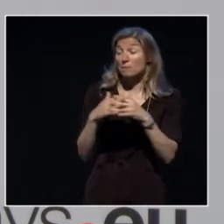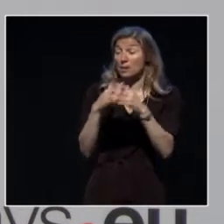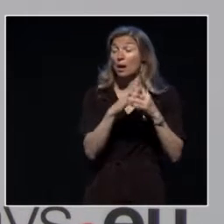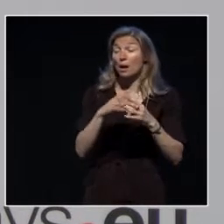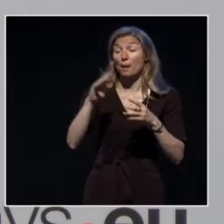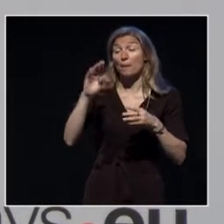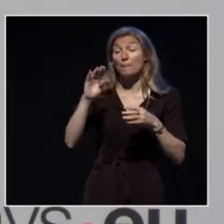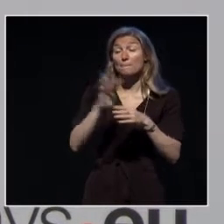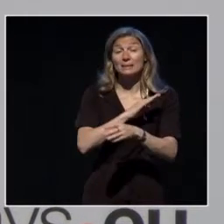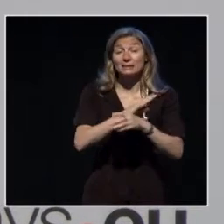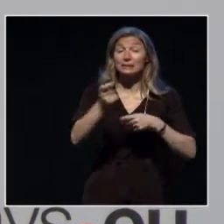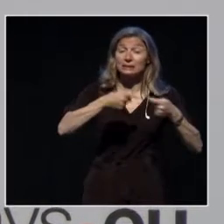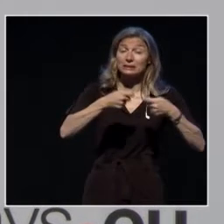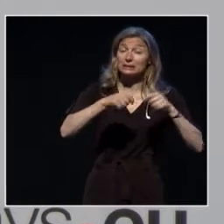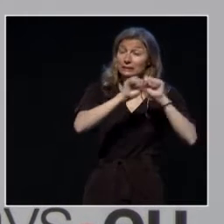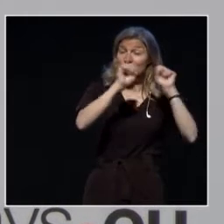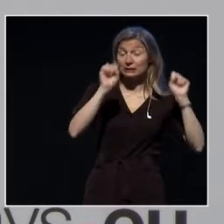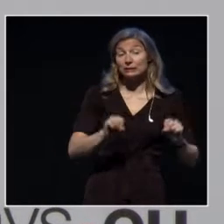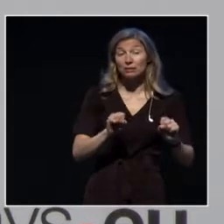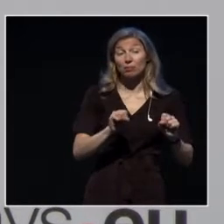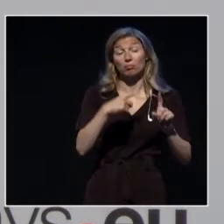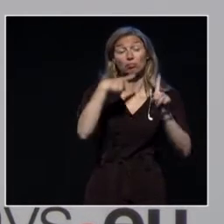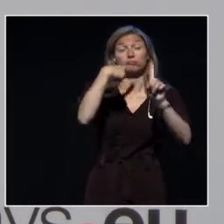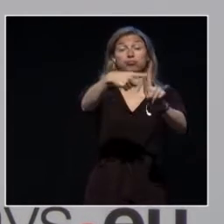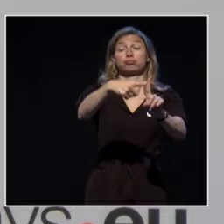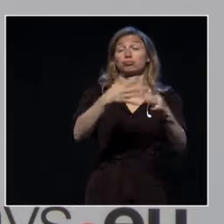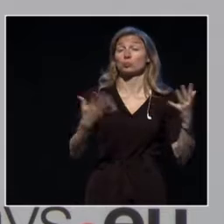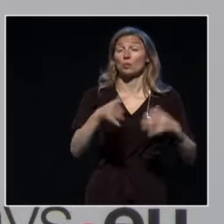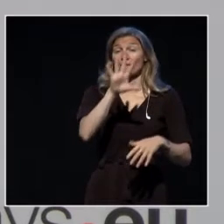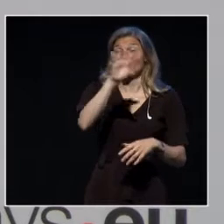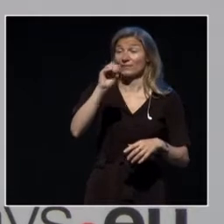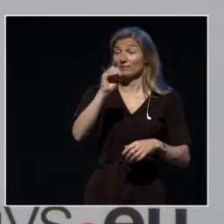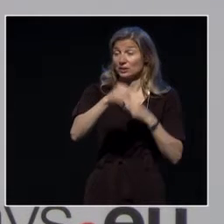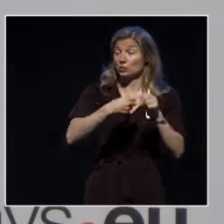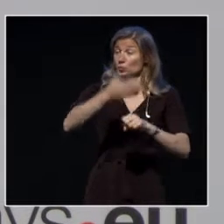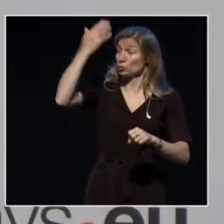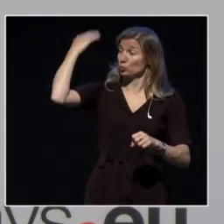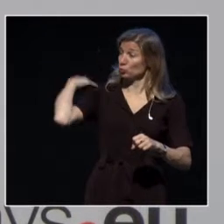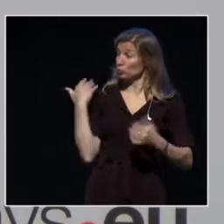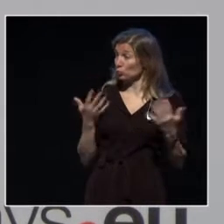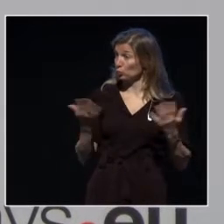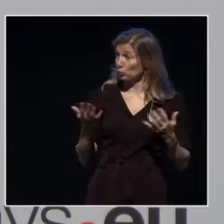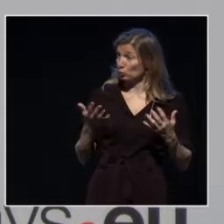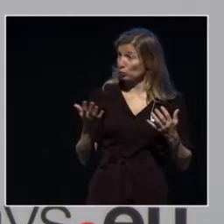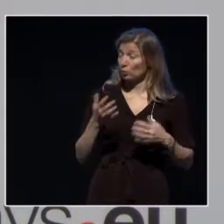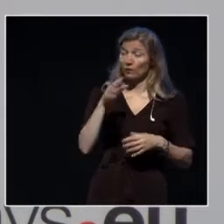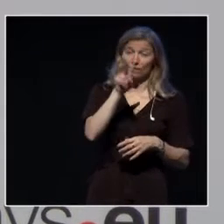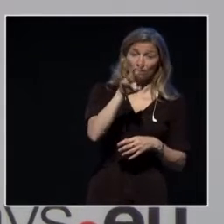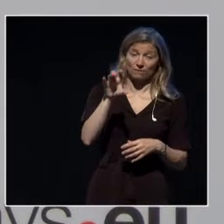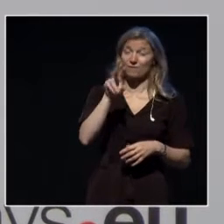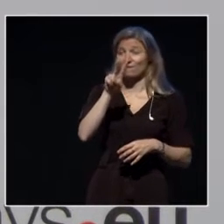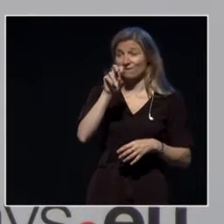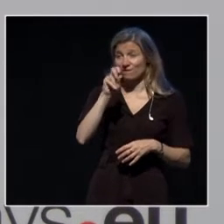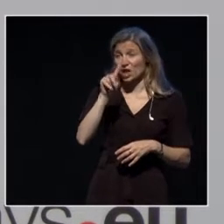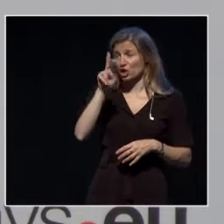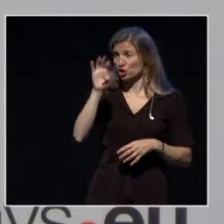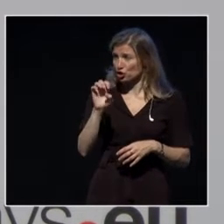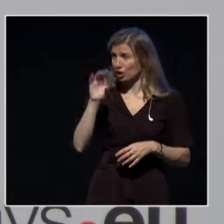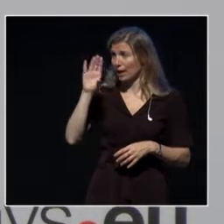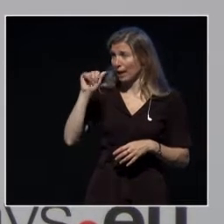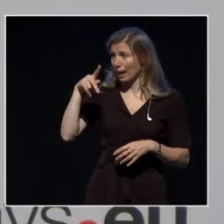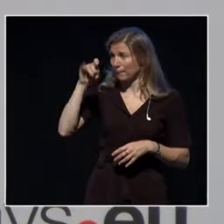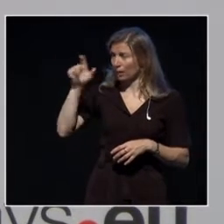systems 50 years ago onward was venture capital, which was a distinct form of